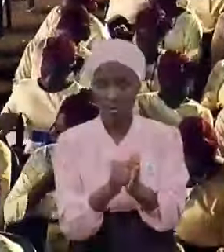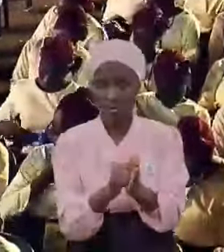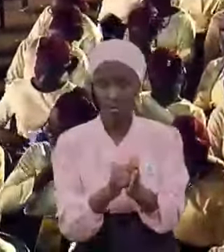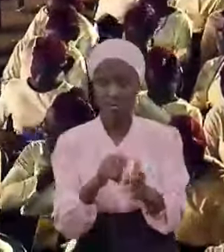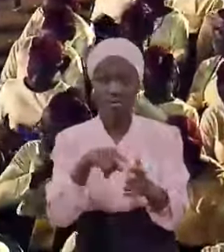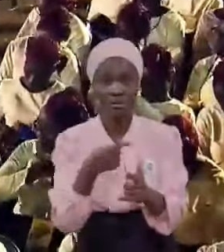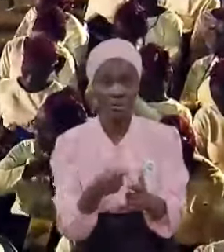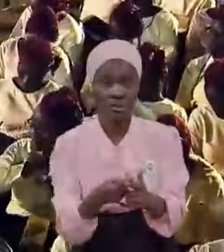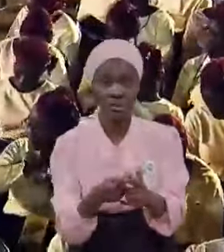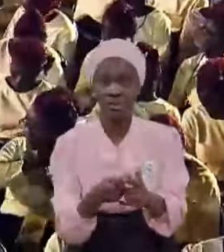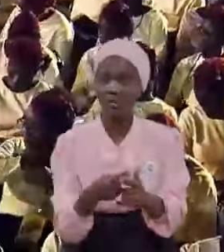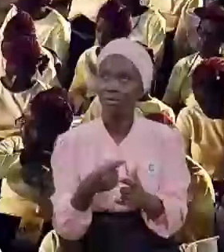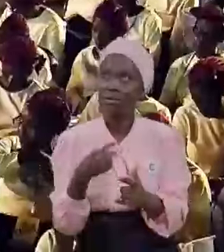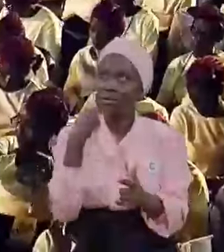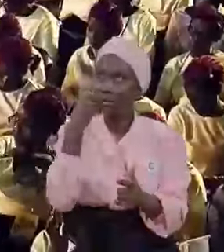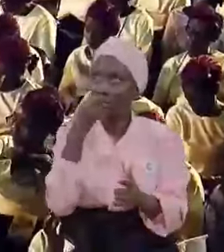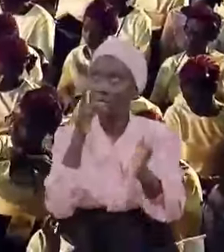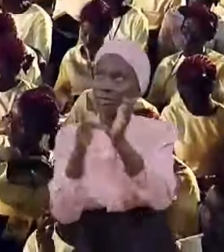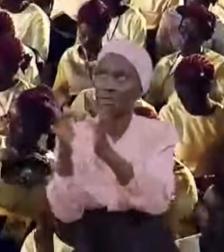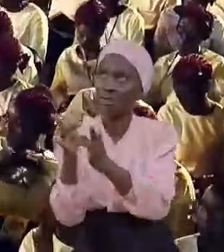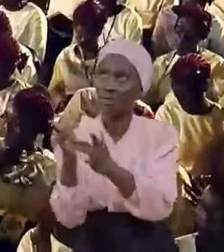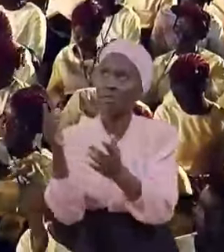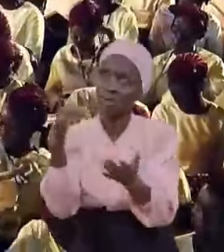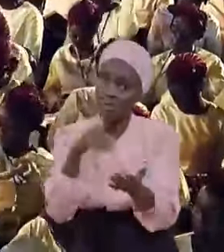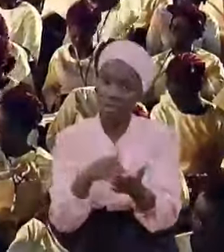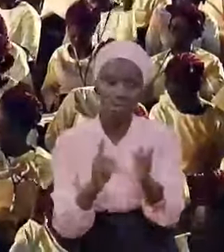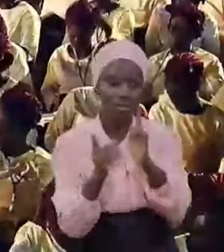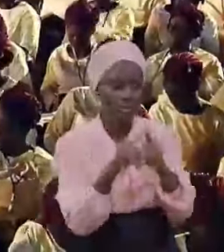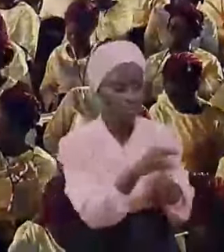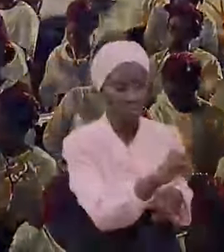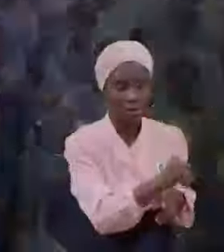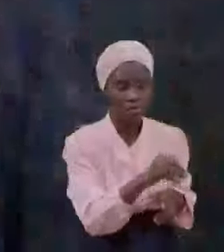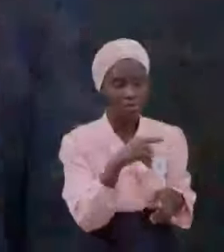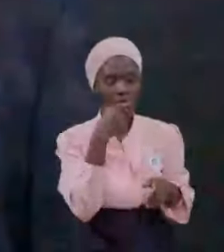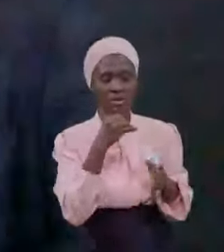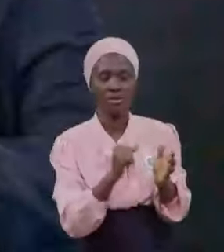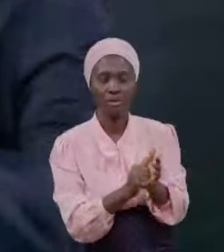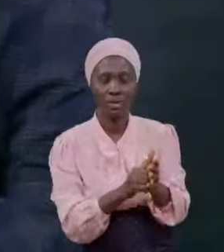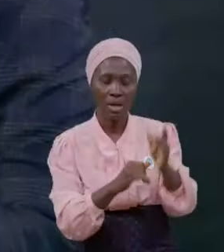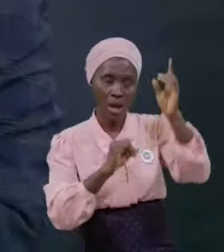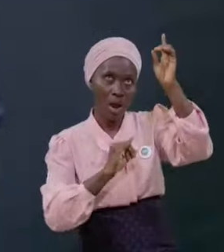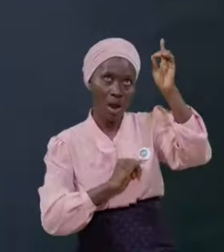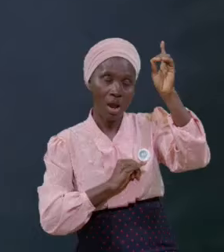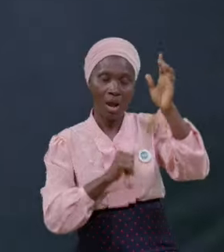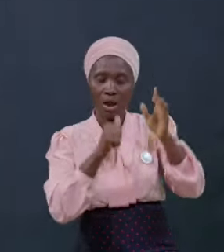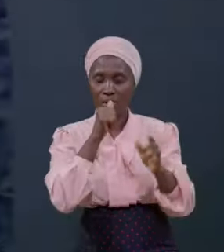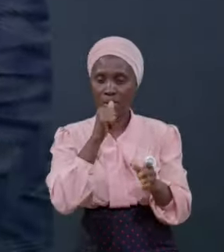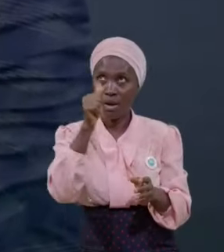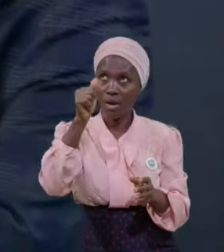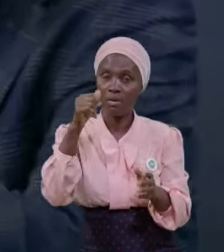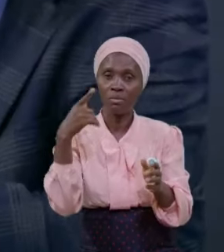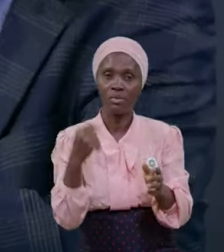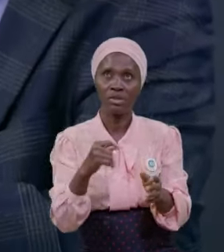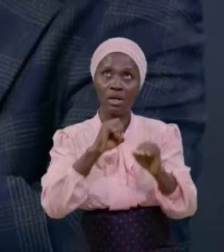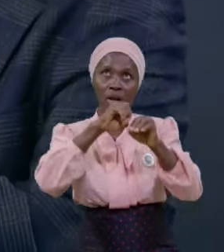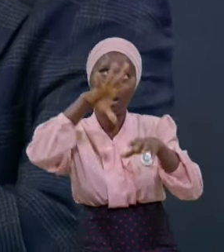unto them, saying, I am the light of the world. He that